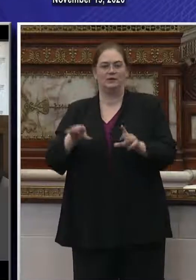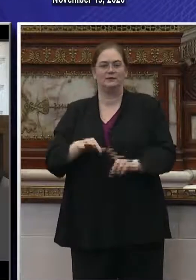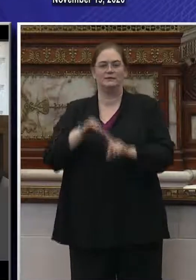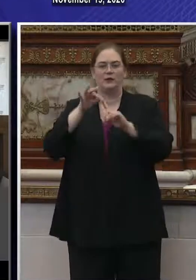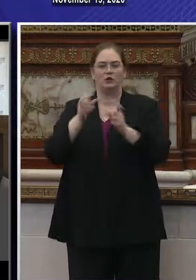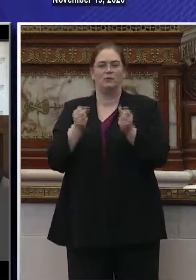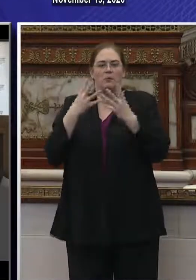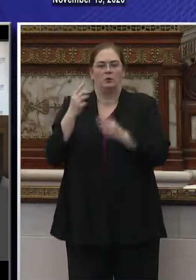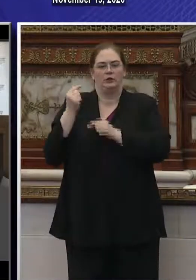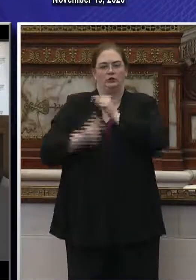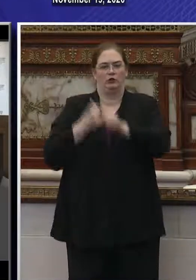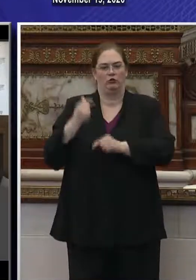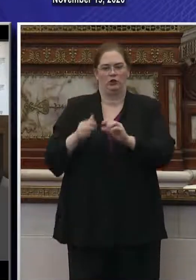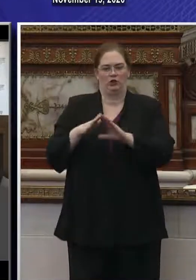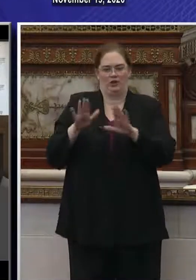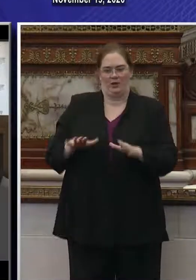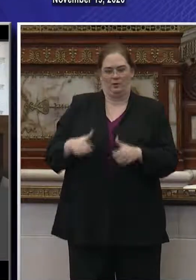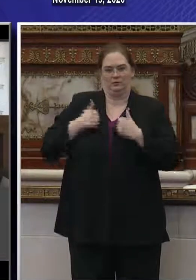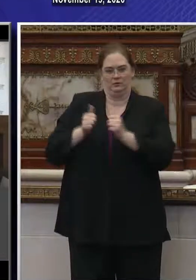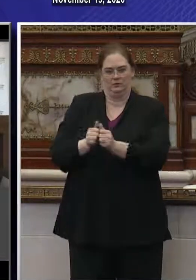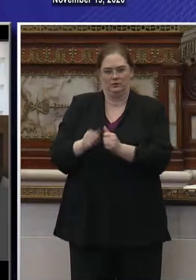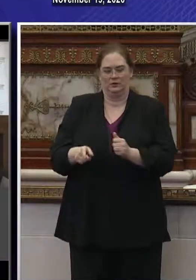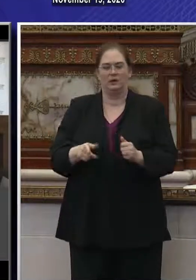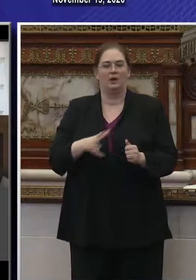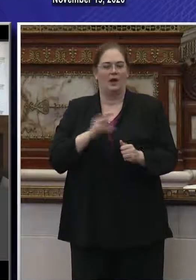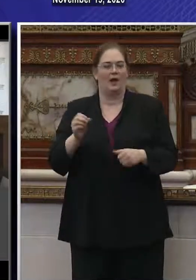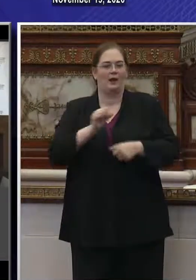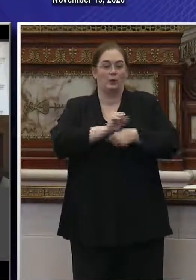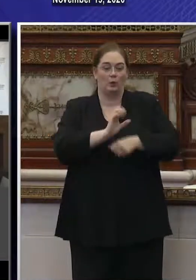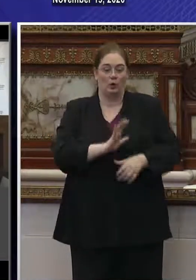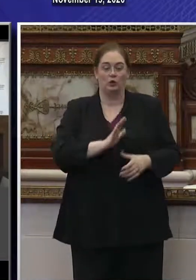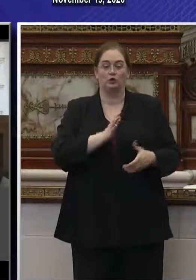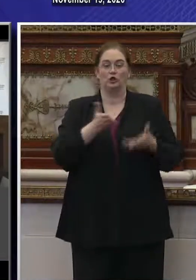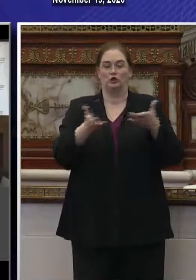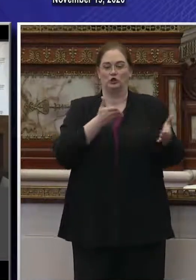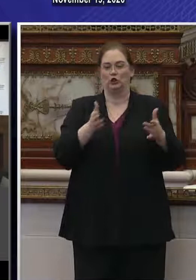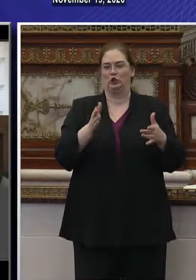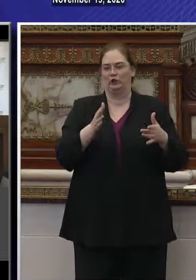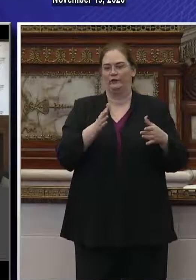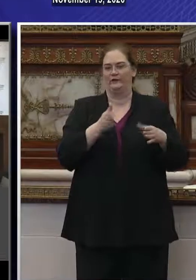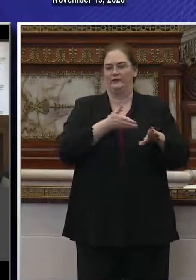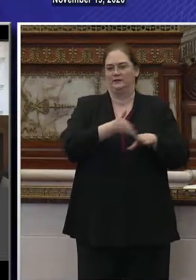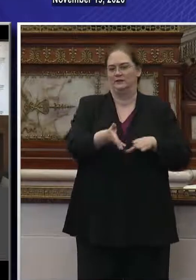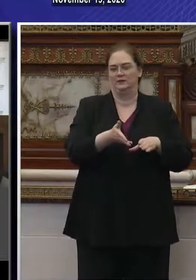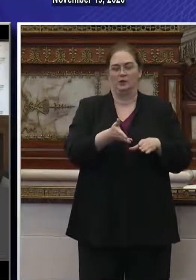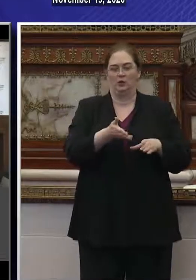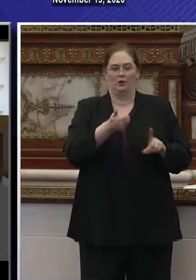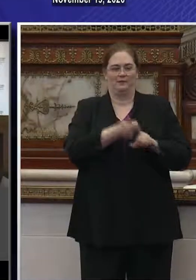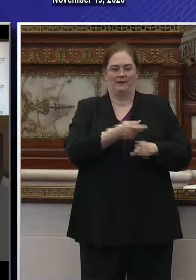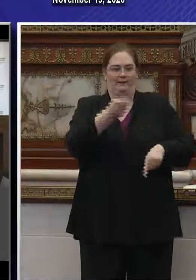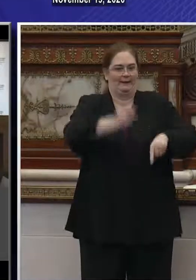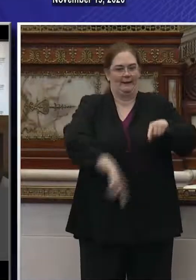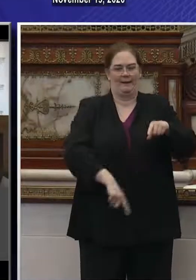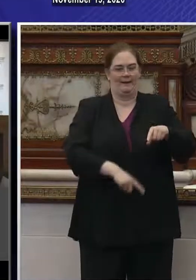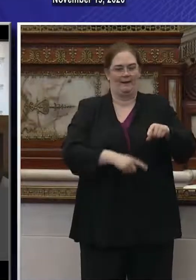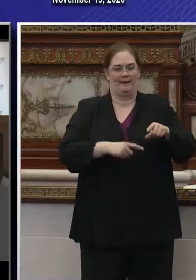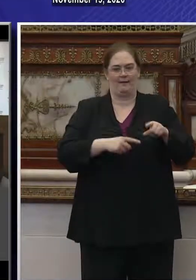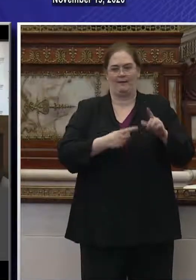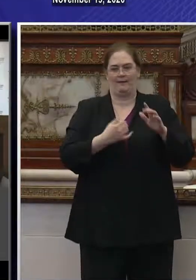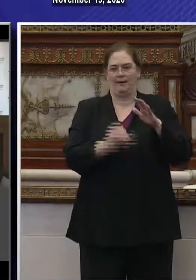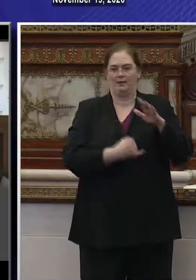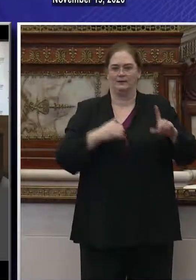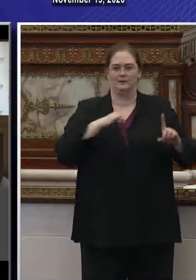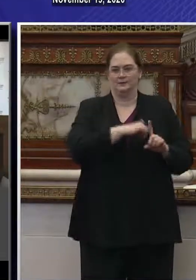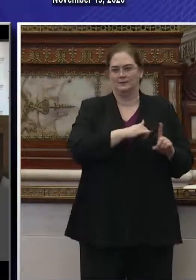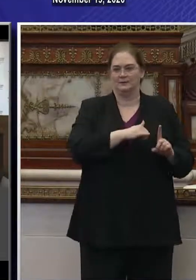in multi-generational households and workers in service industries who can't isolate at home and be on endless